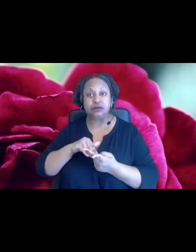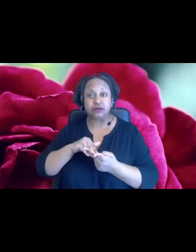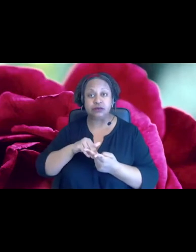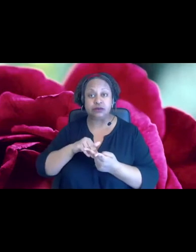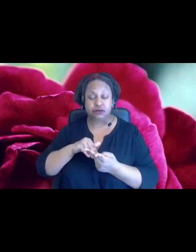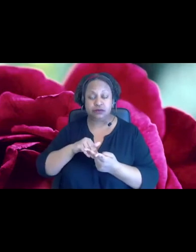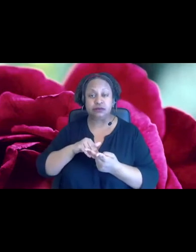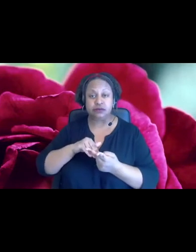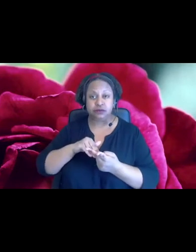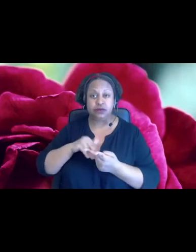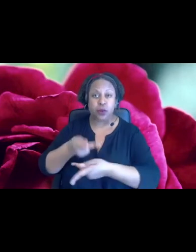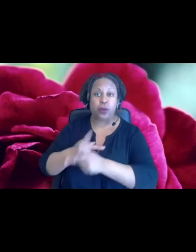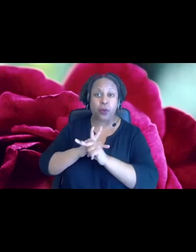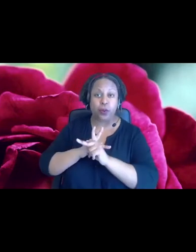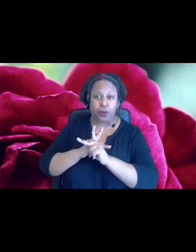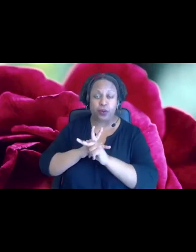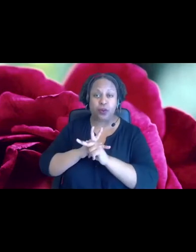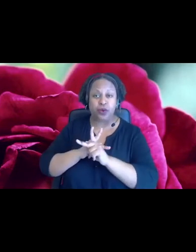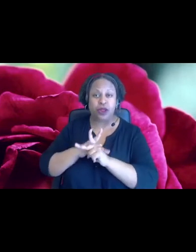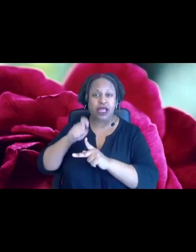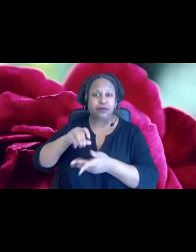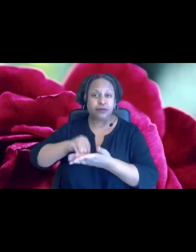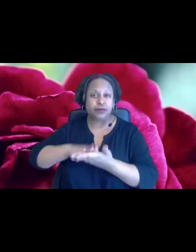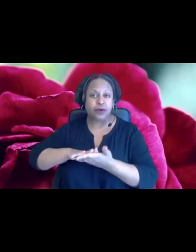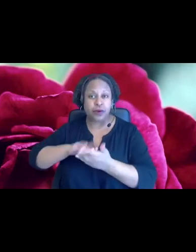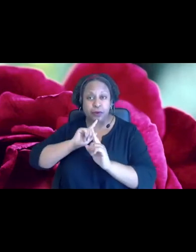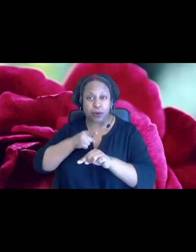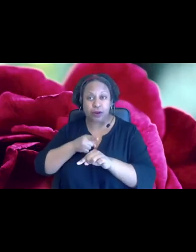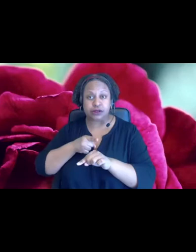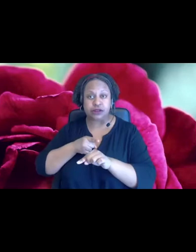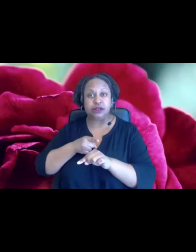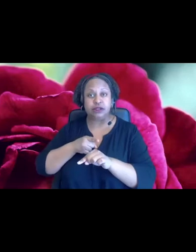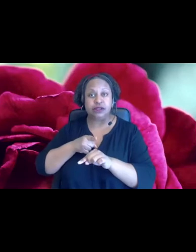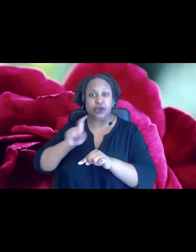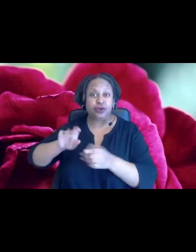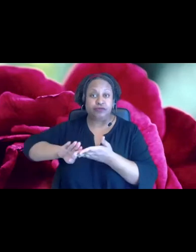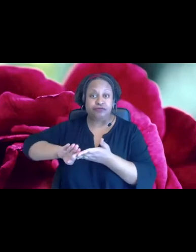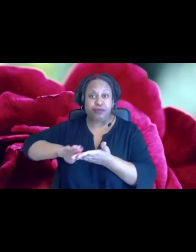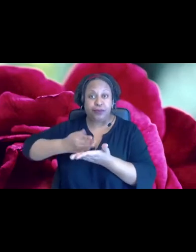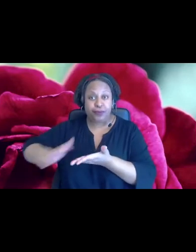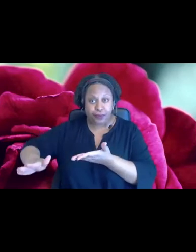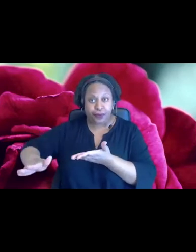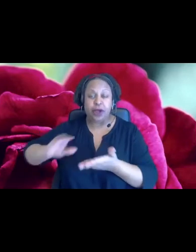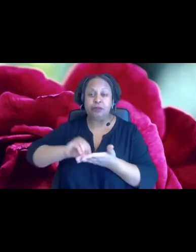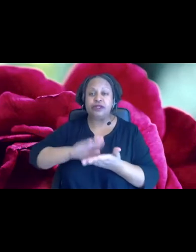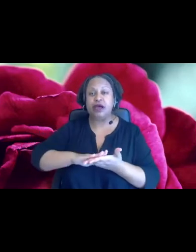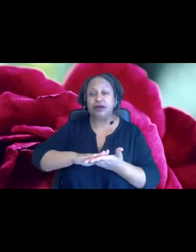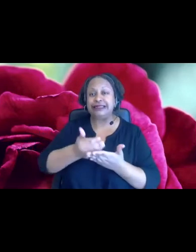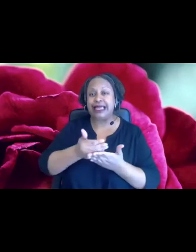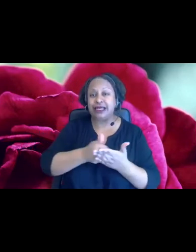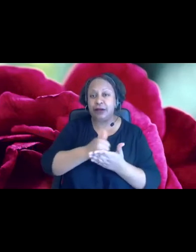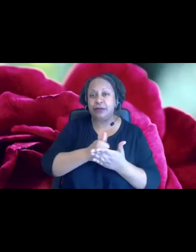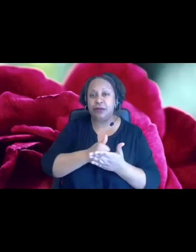you must report the forgivable portion as income for the year received, not when it is